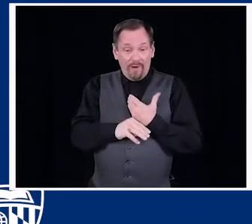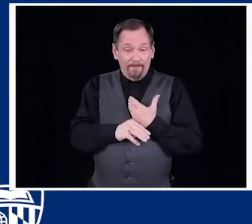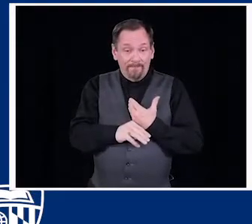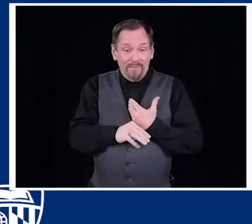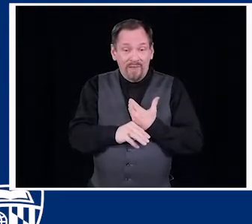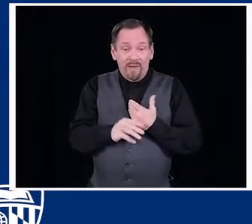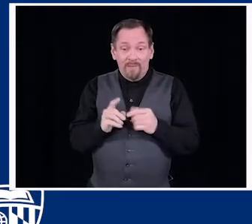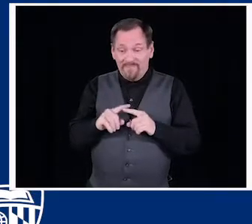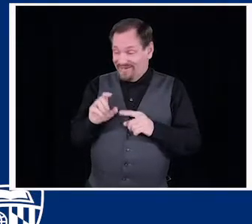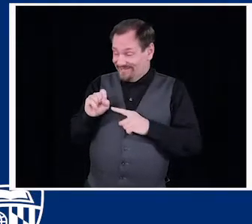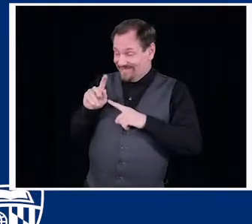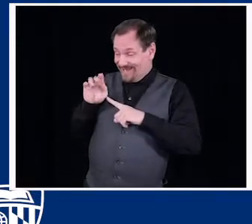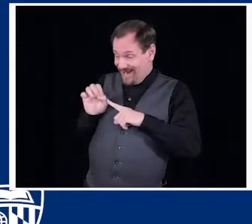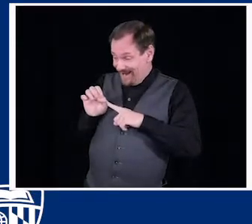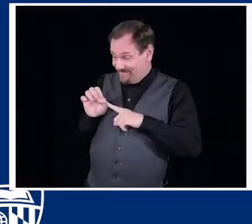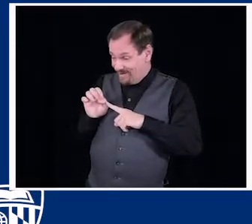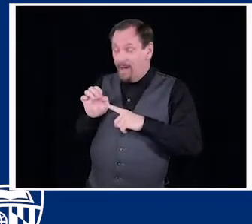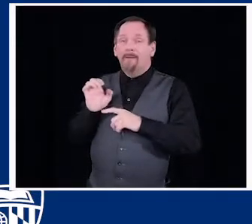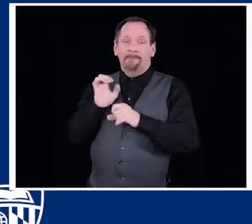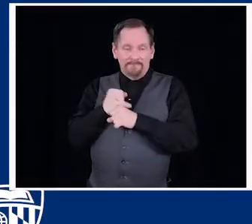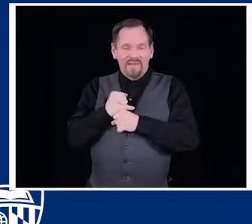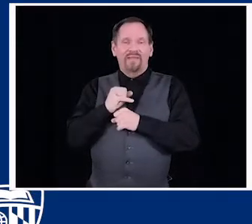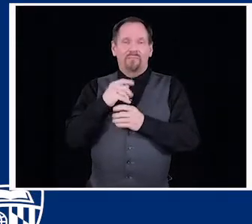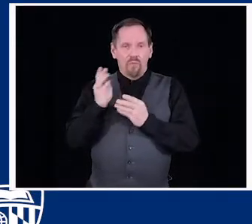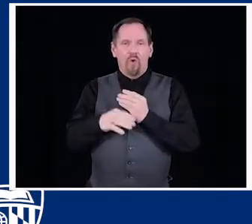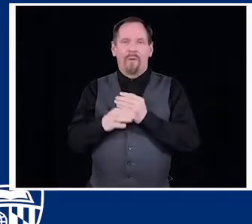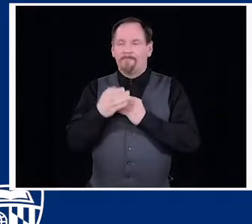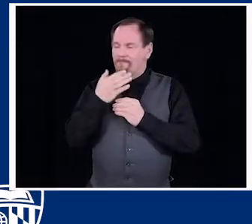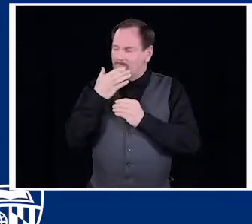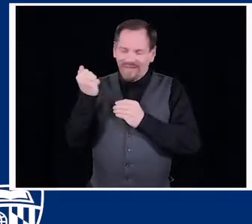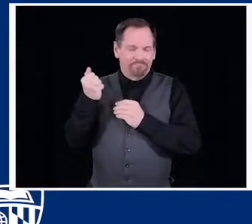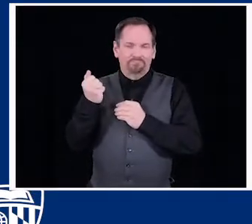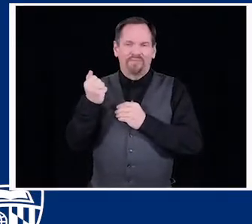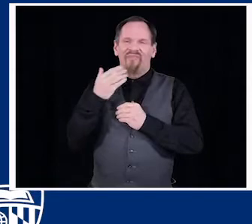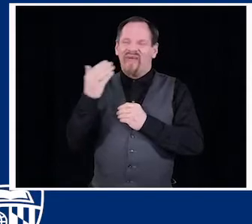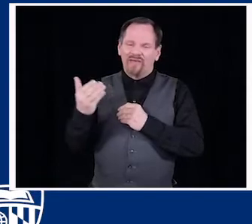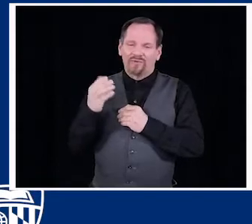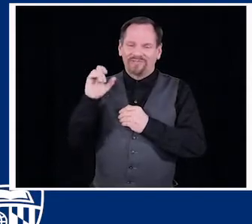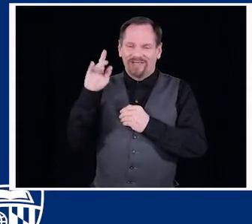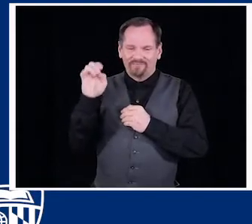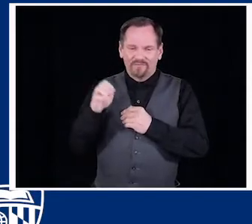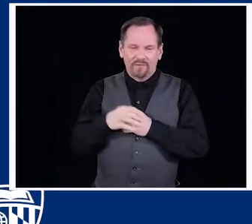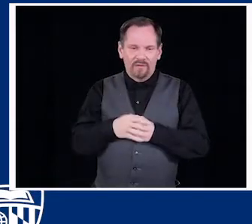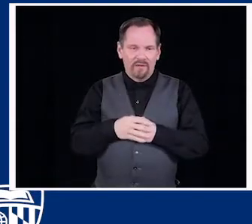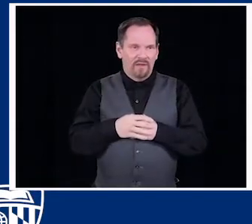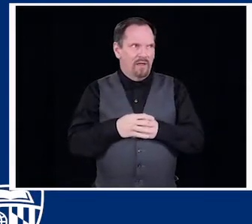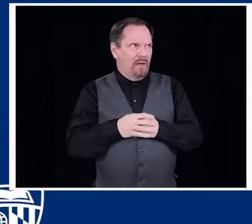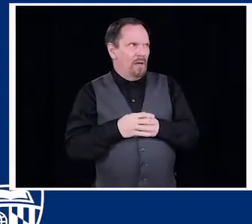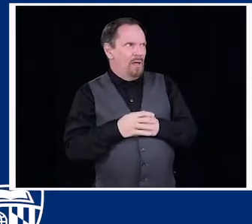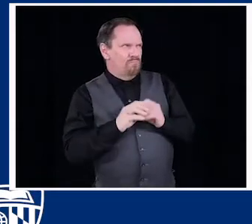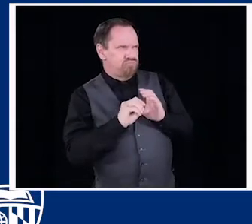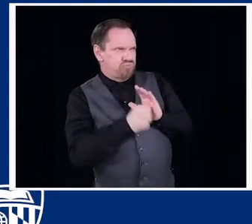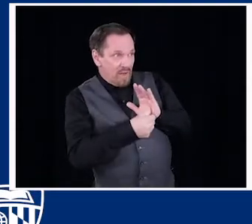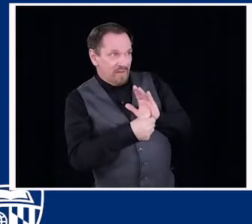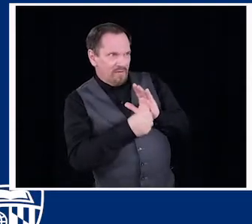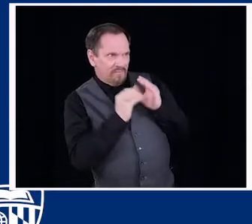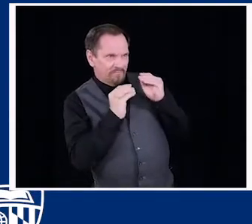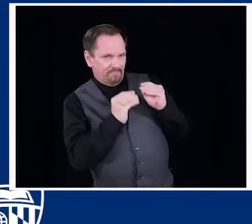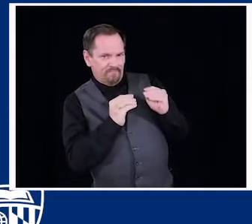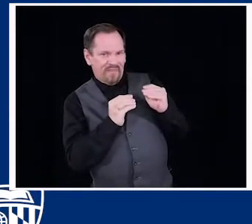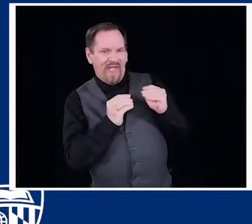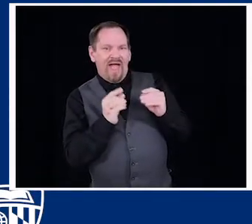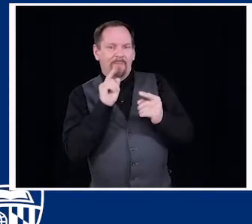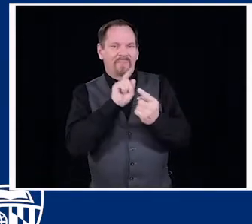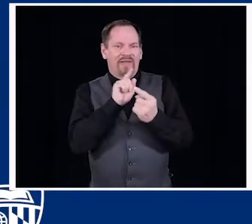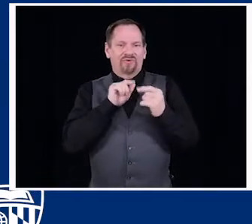program, but Steve made it that much more amazing. Thank you, Steve. An influential professor who I met during